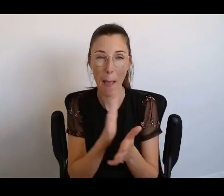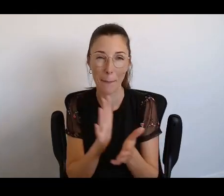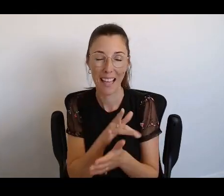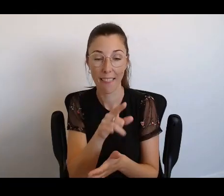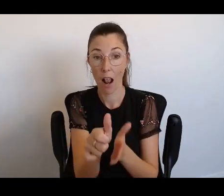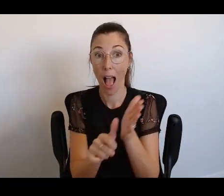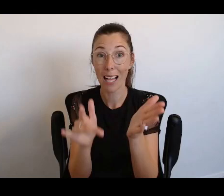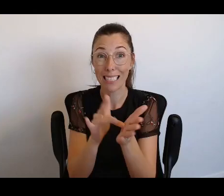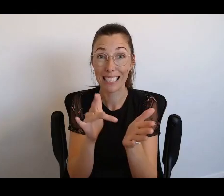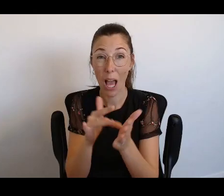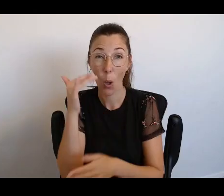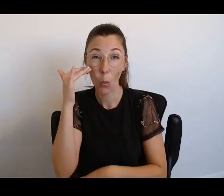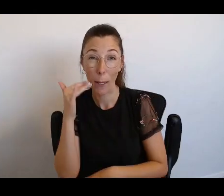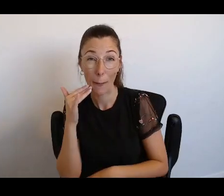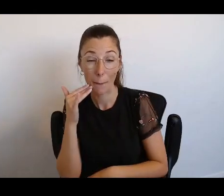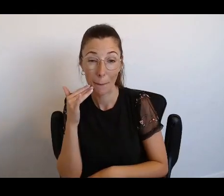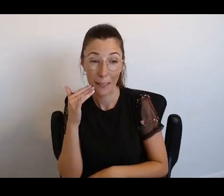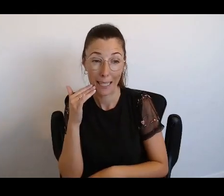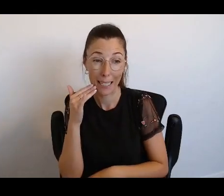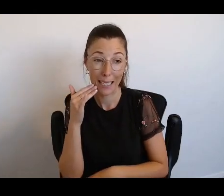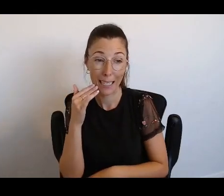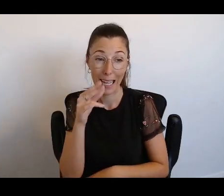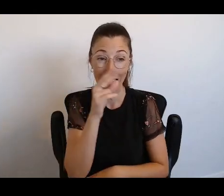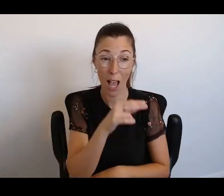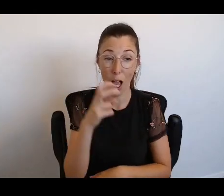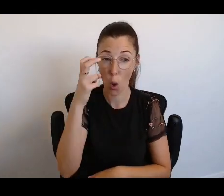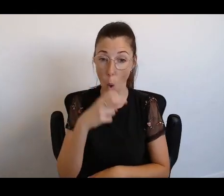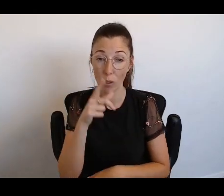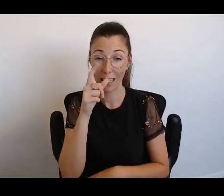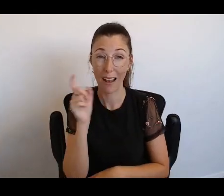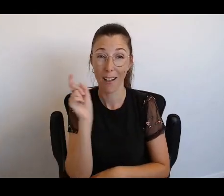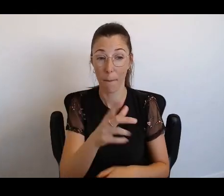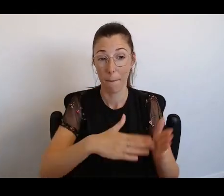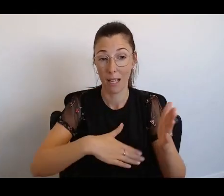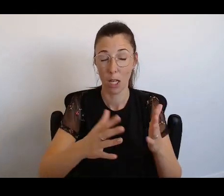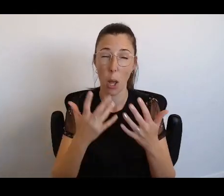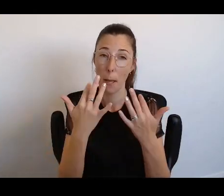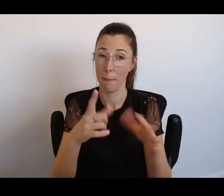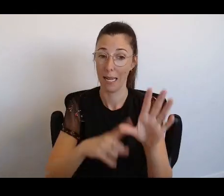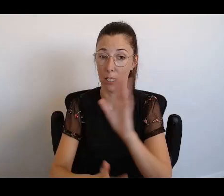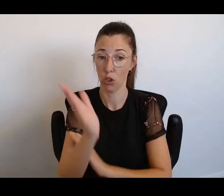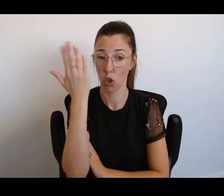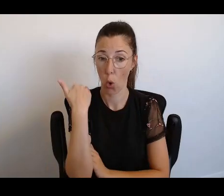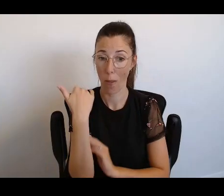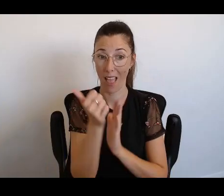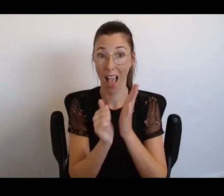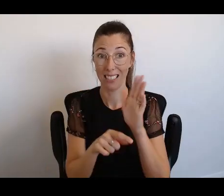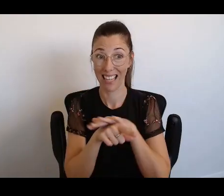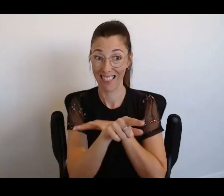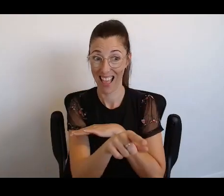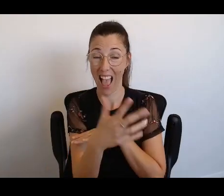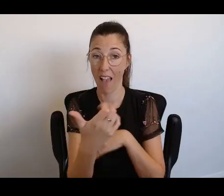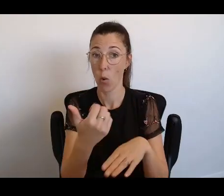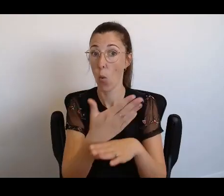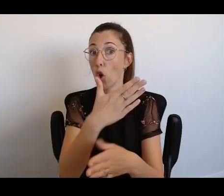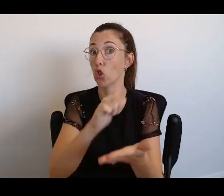can paint and share. Many years ago, as part of a previous residency, the artist of Warrakoona had done a workshop in